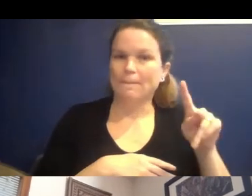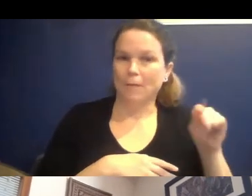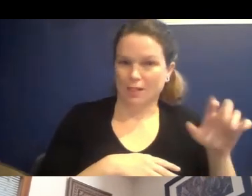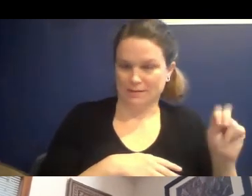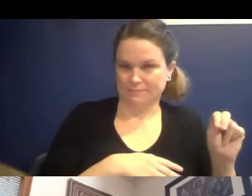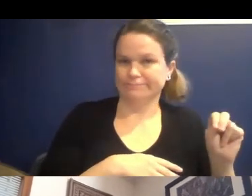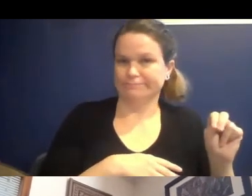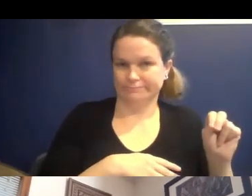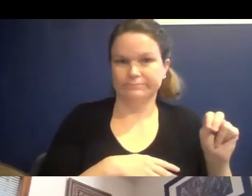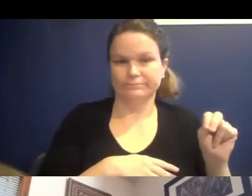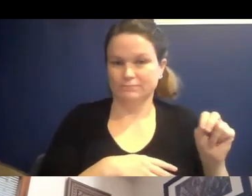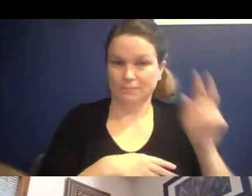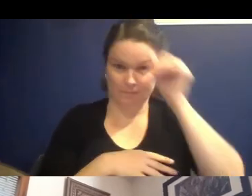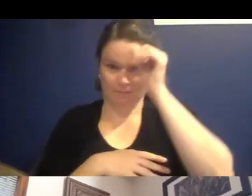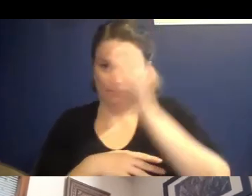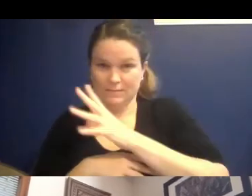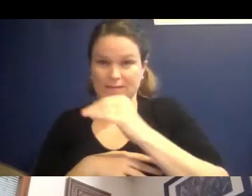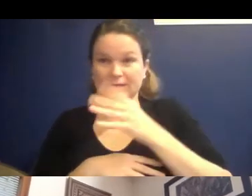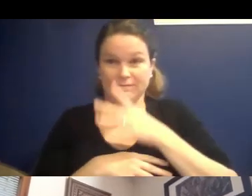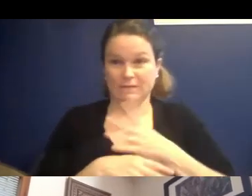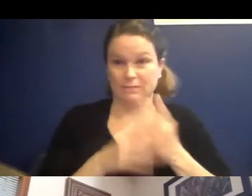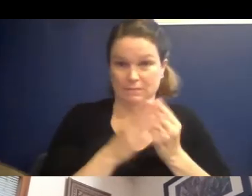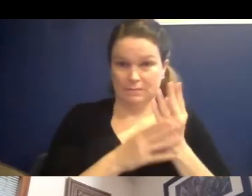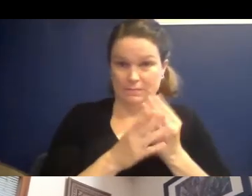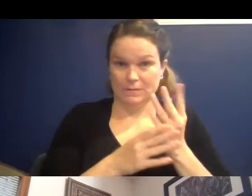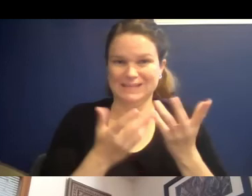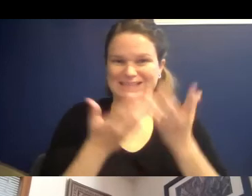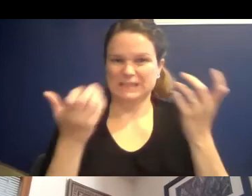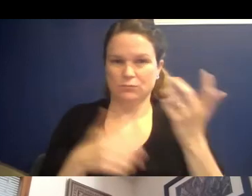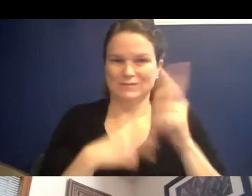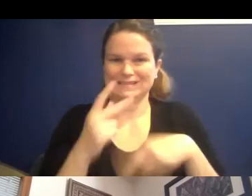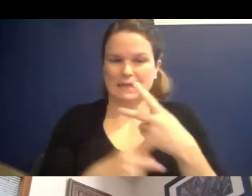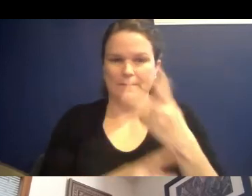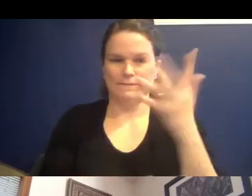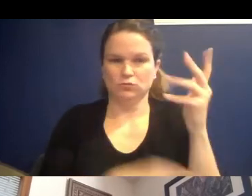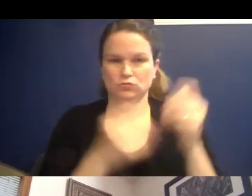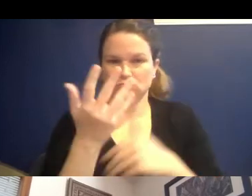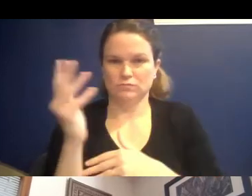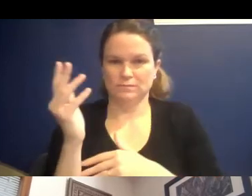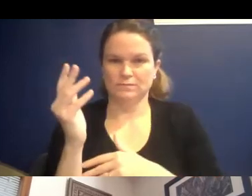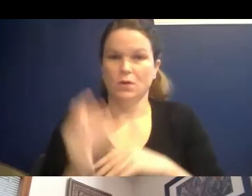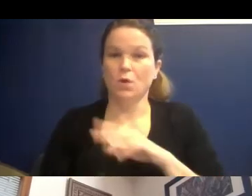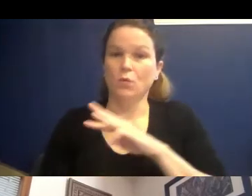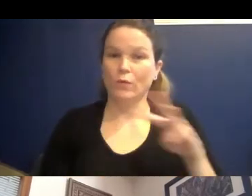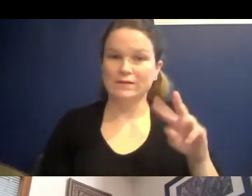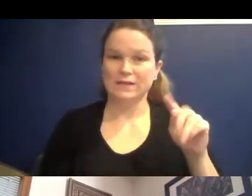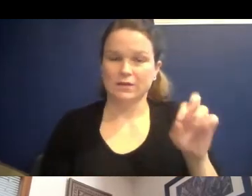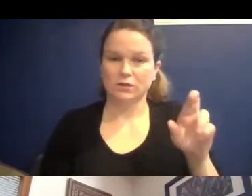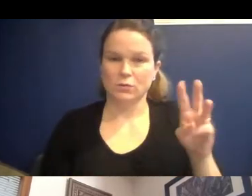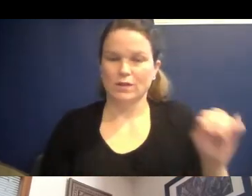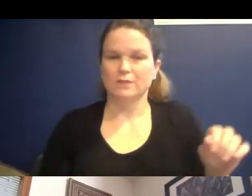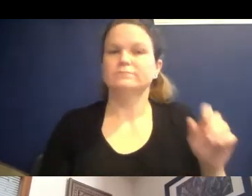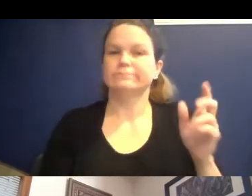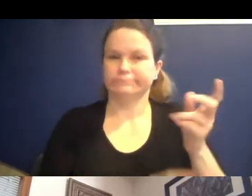butterflies. The male and female plants are separate trees. Western tiger swallowtails use willow as a host plant for